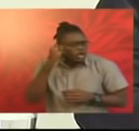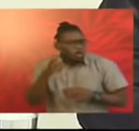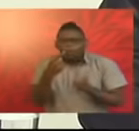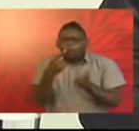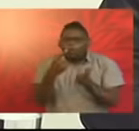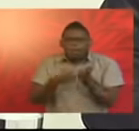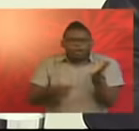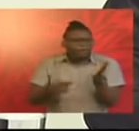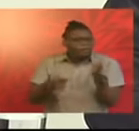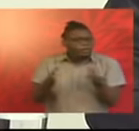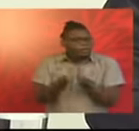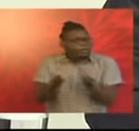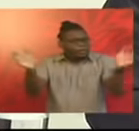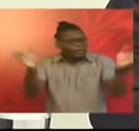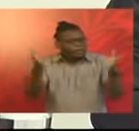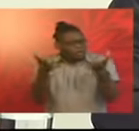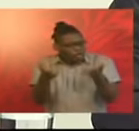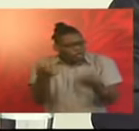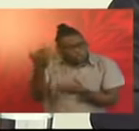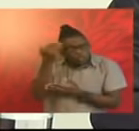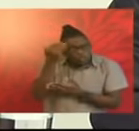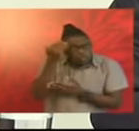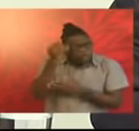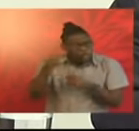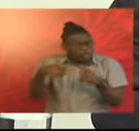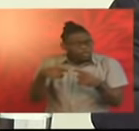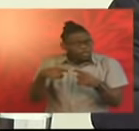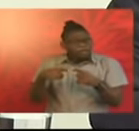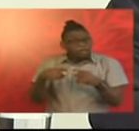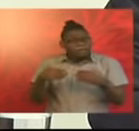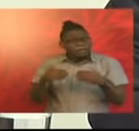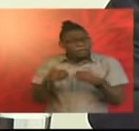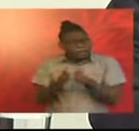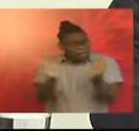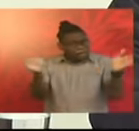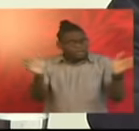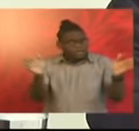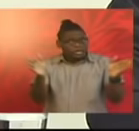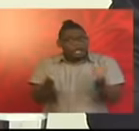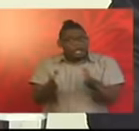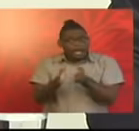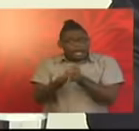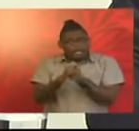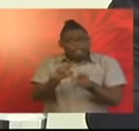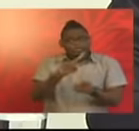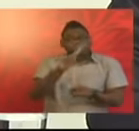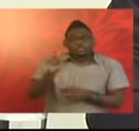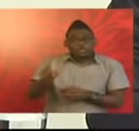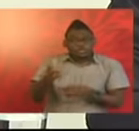answer the questions. This week, the team visited AREMA. So let's hear what you,